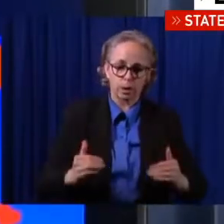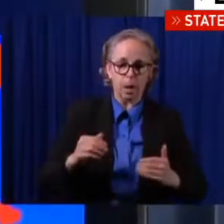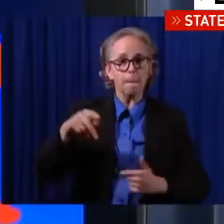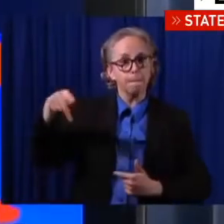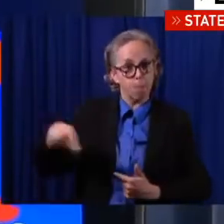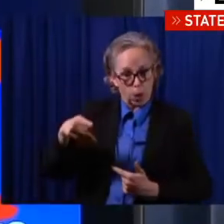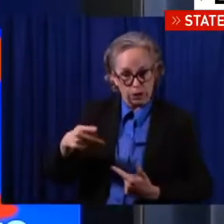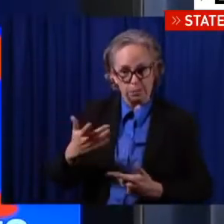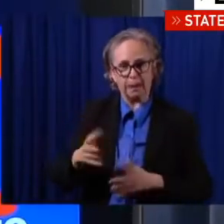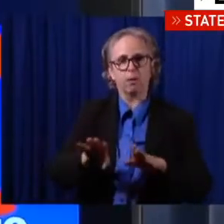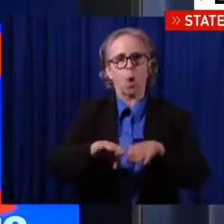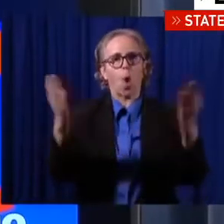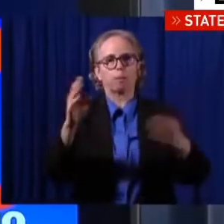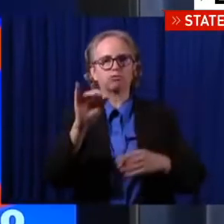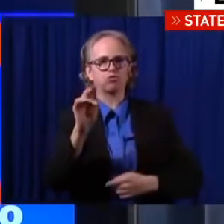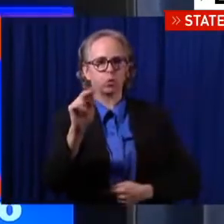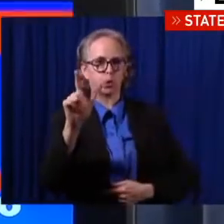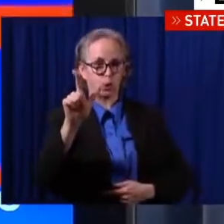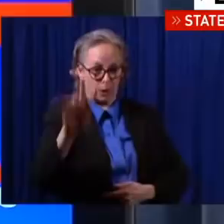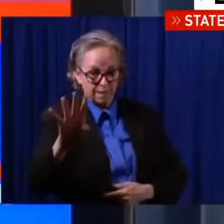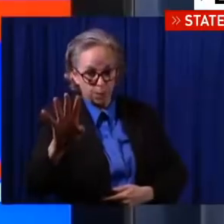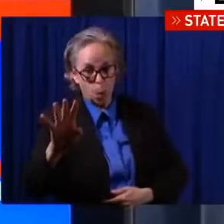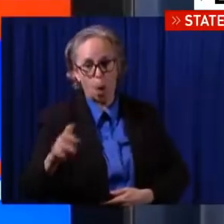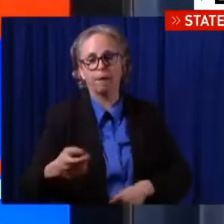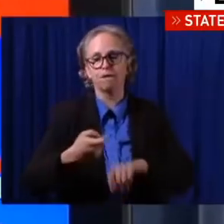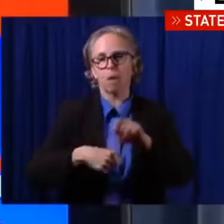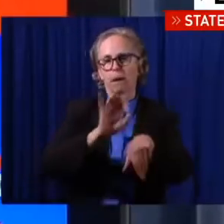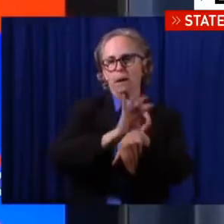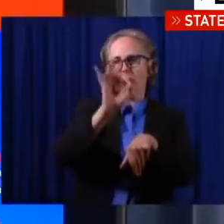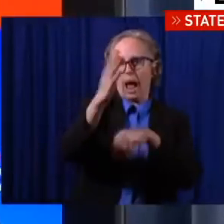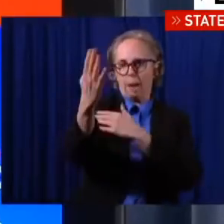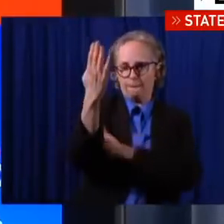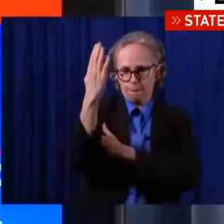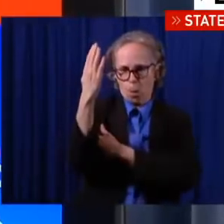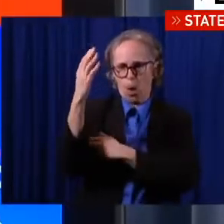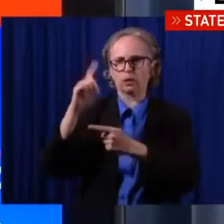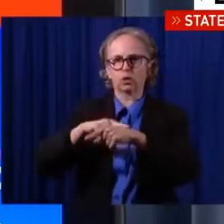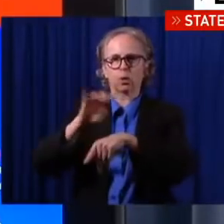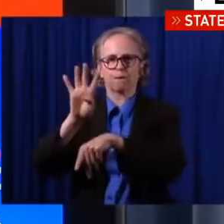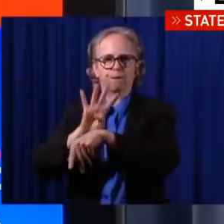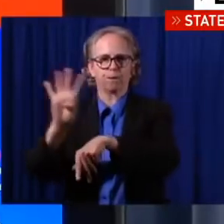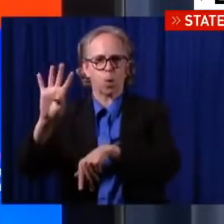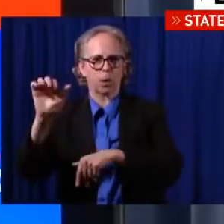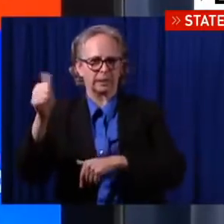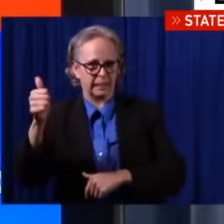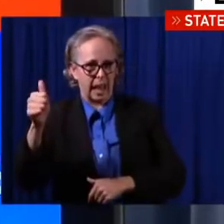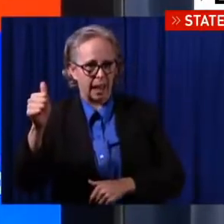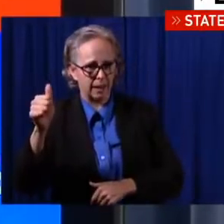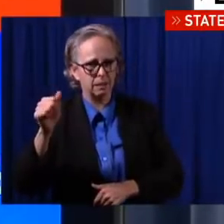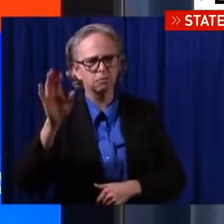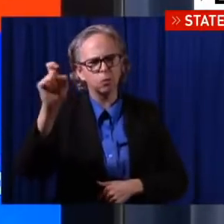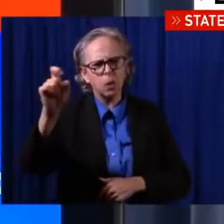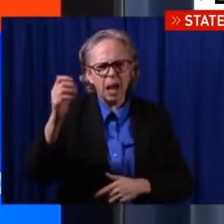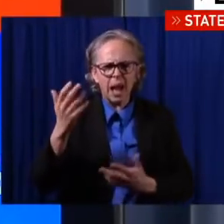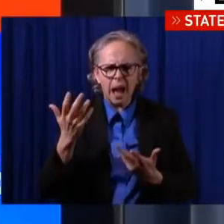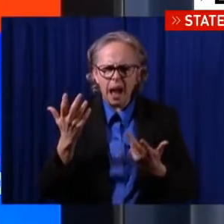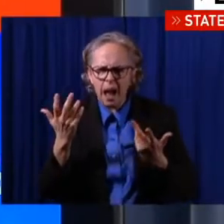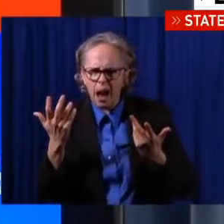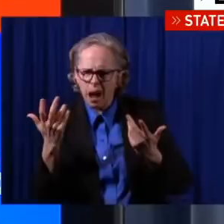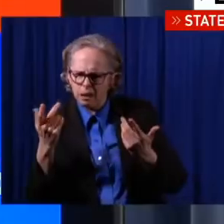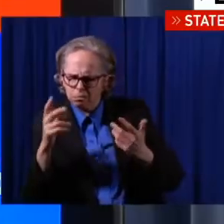Compass Community Health Center at 1634 11th Street from 9 a.m. to 4